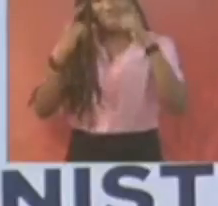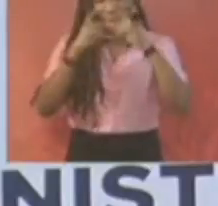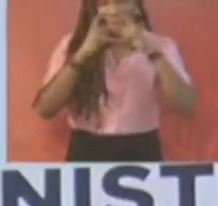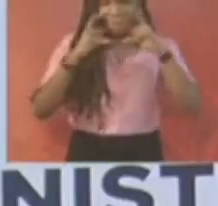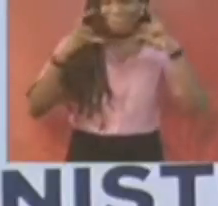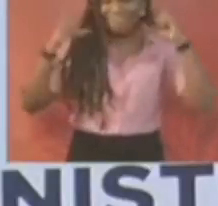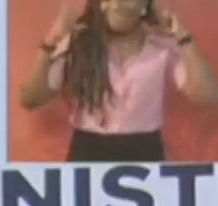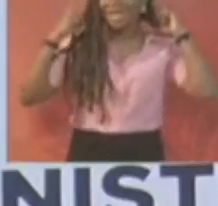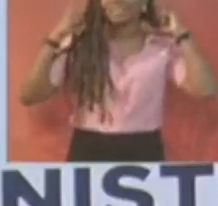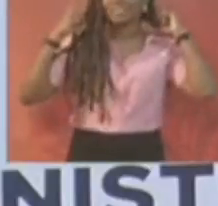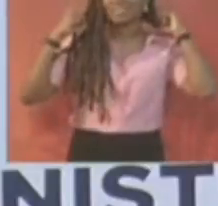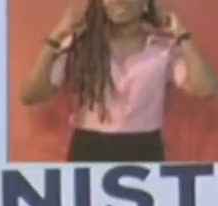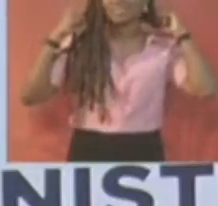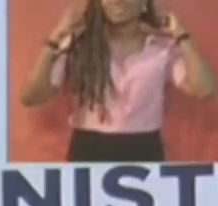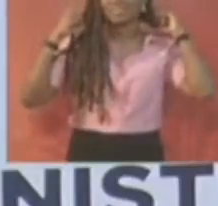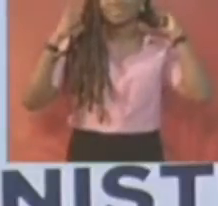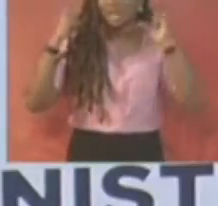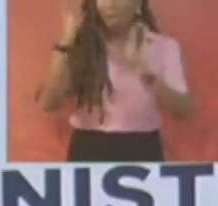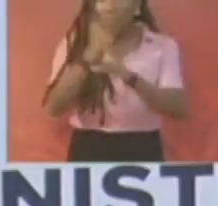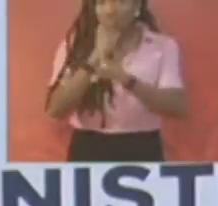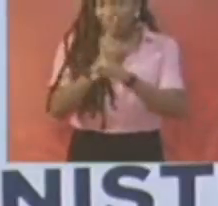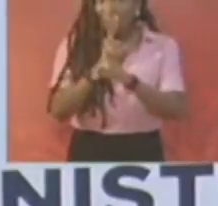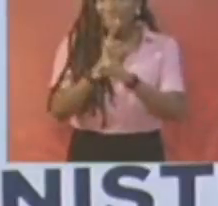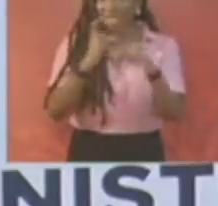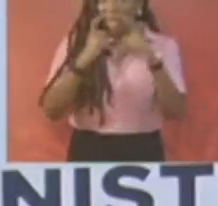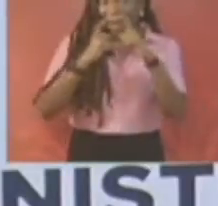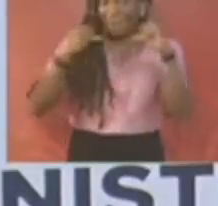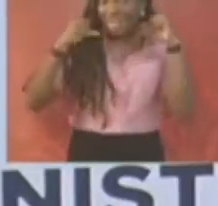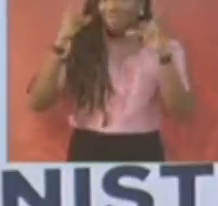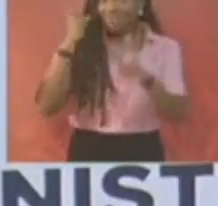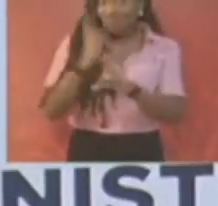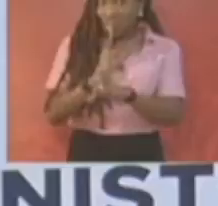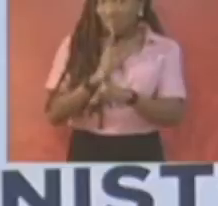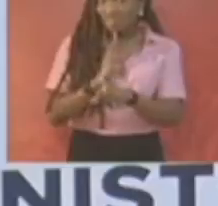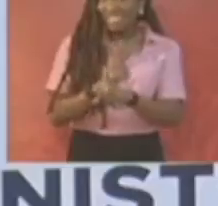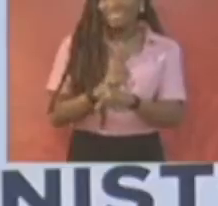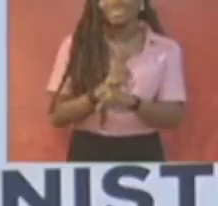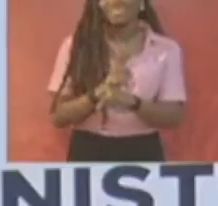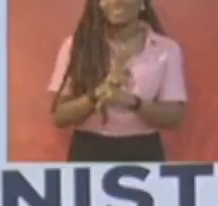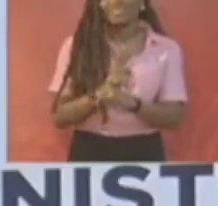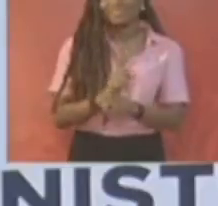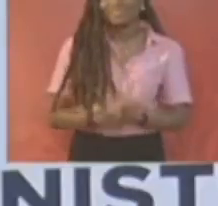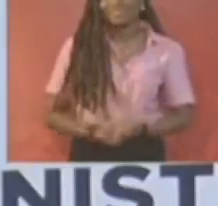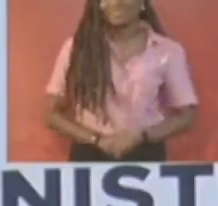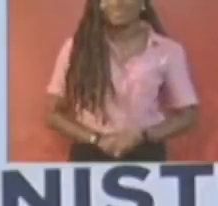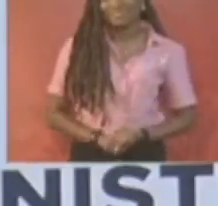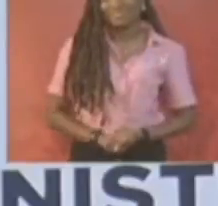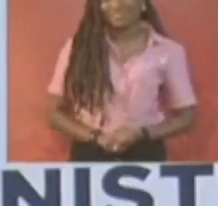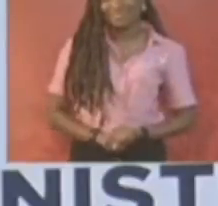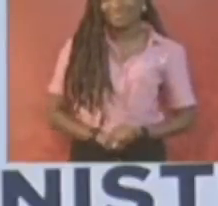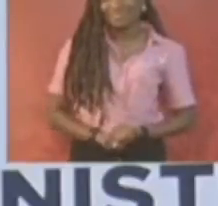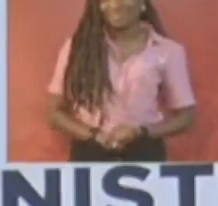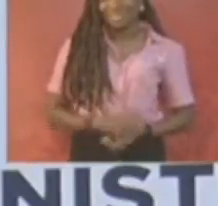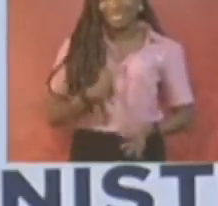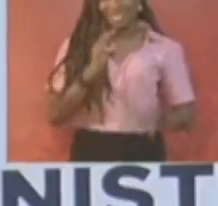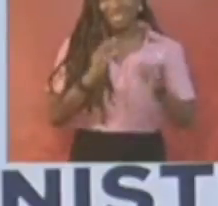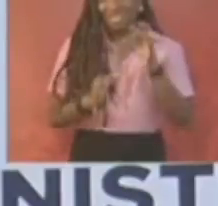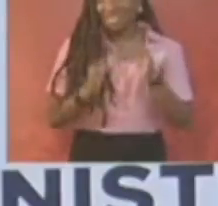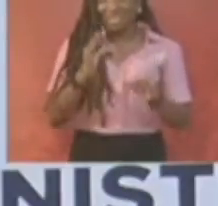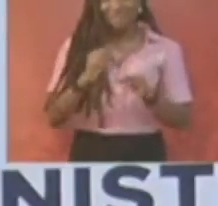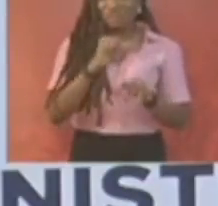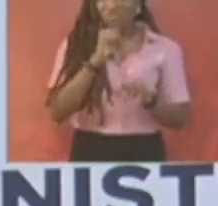wearing, wearing the masks properly. Your nose outside the mask is basically pointless. That means you're not wearing a mask because you're